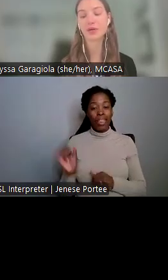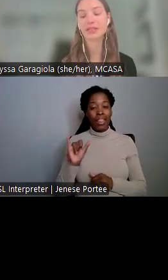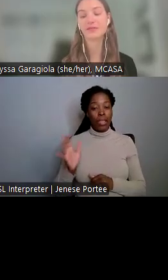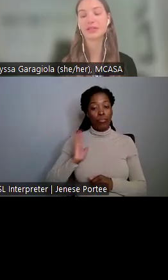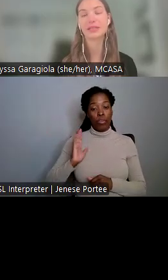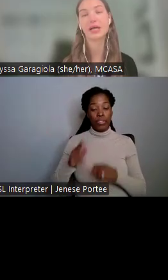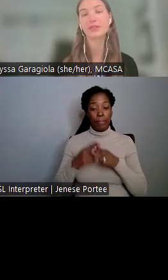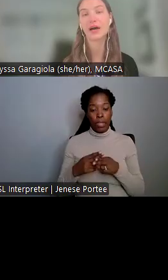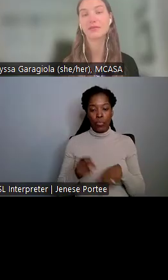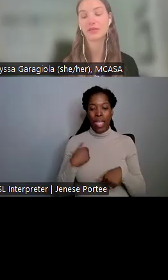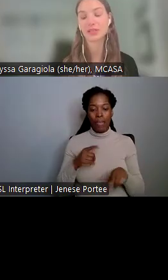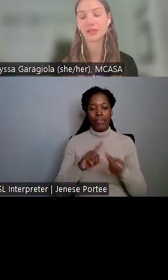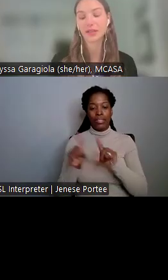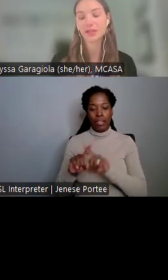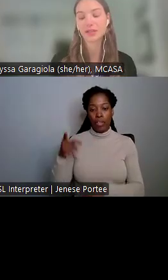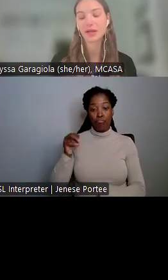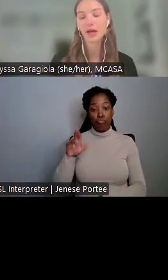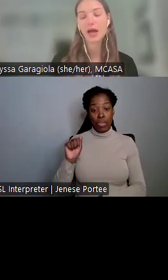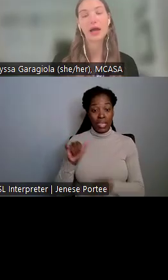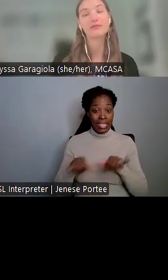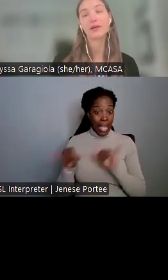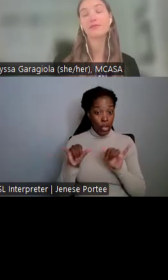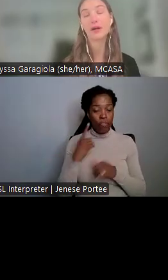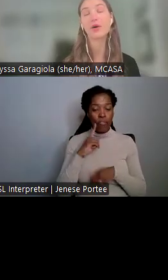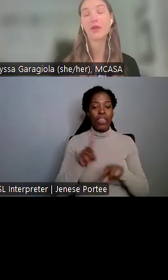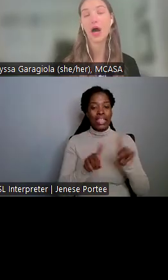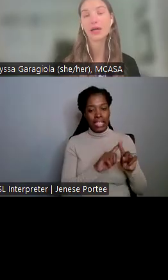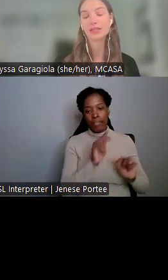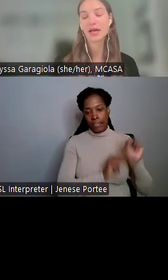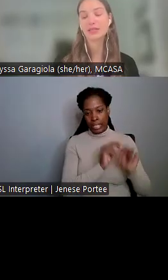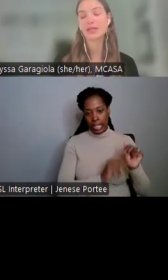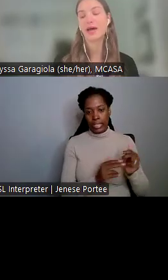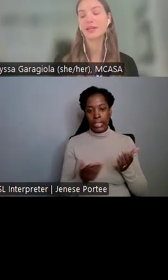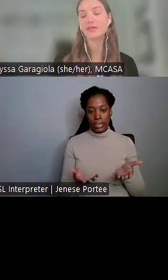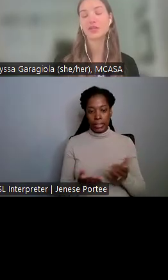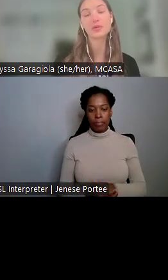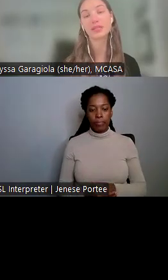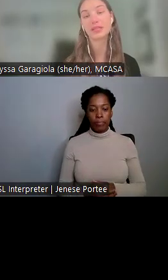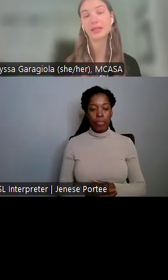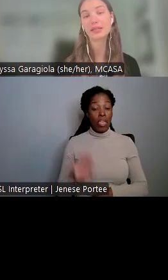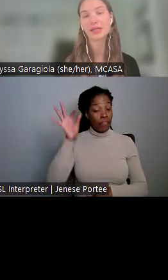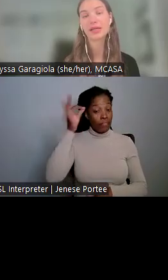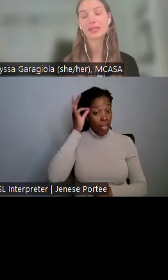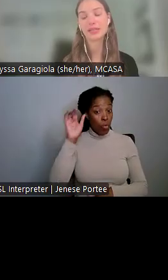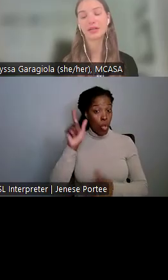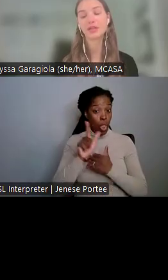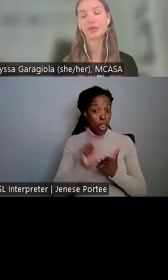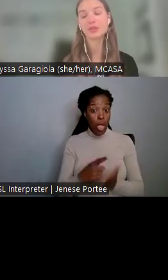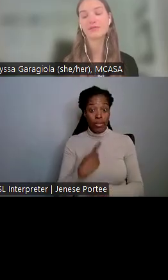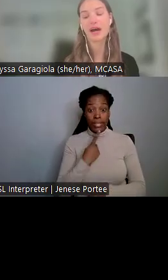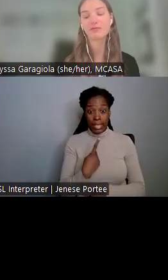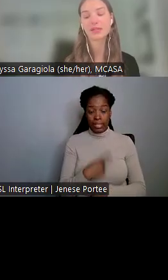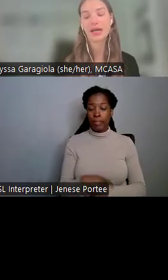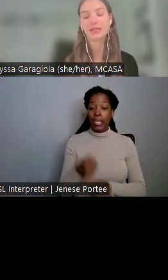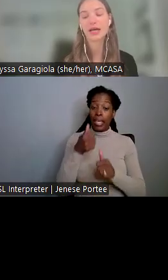standards for different types of facilities. And federal law says that individual states stand to